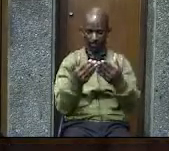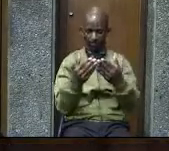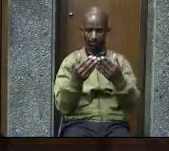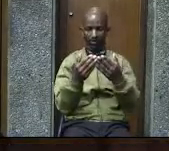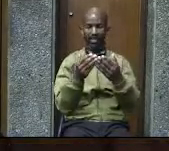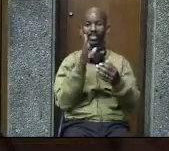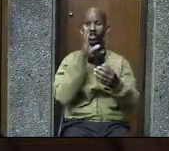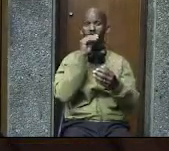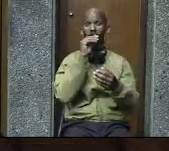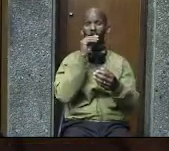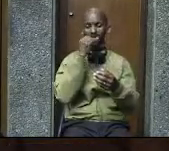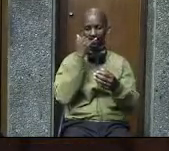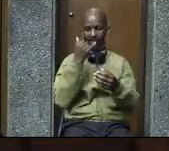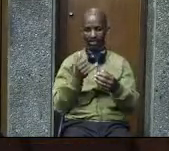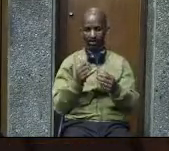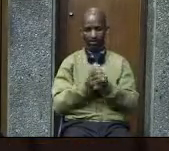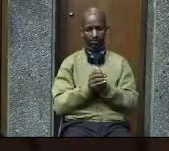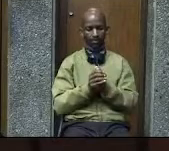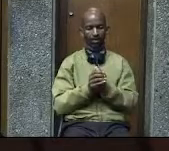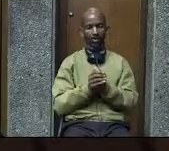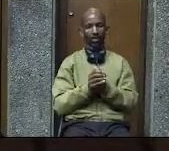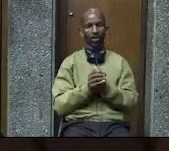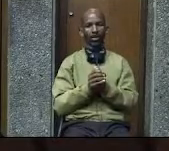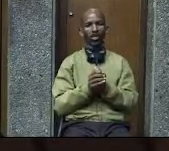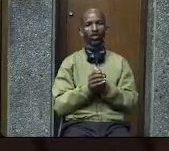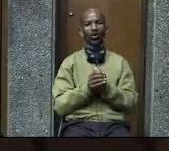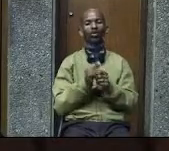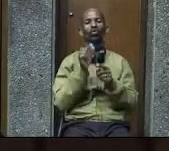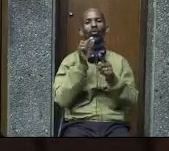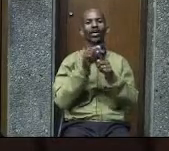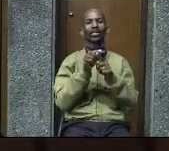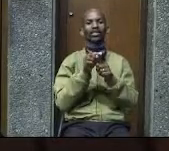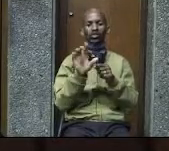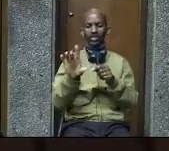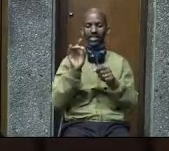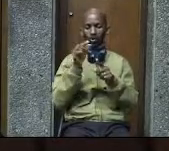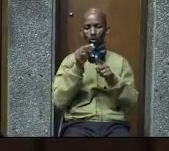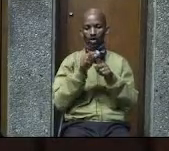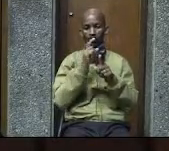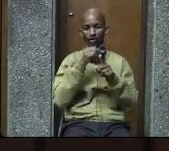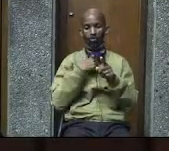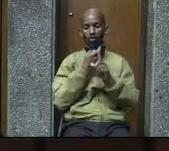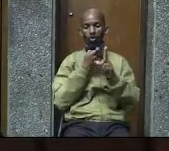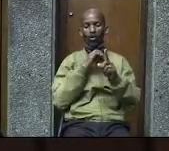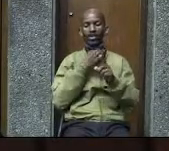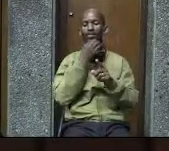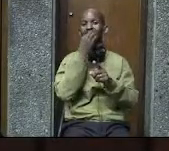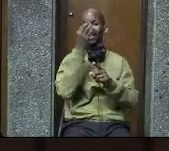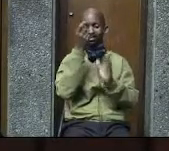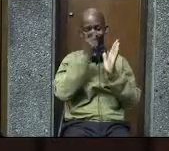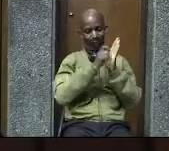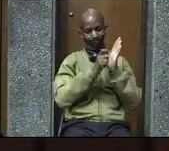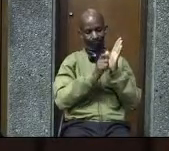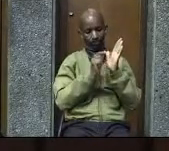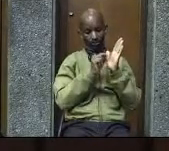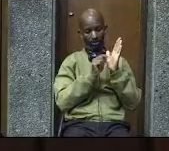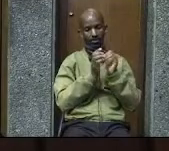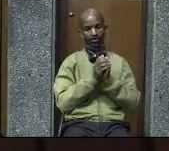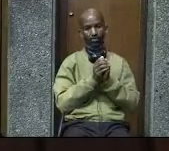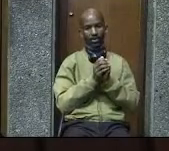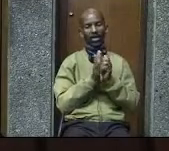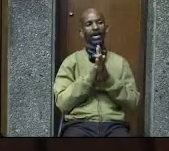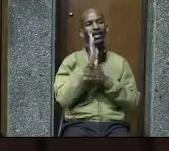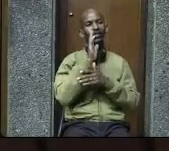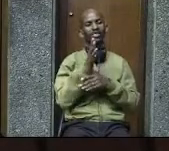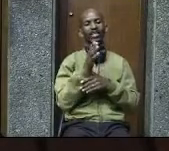as you're speaking, you are also taking words from what I've also noted here. You